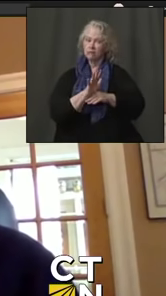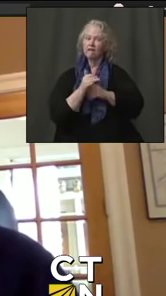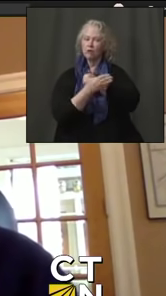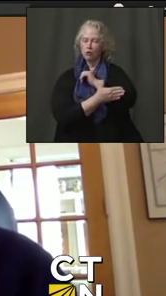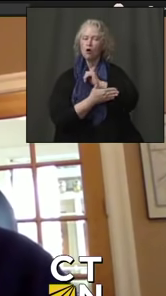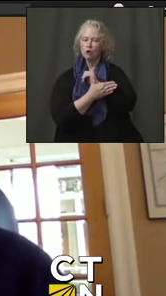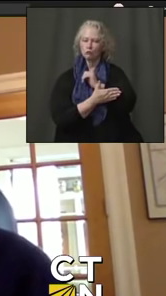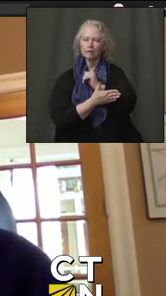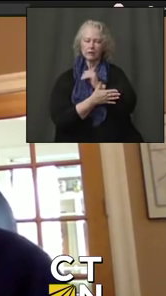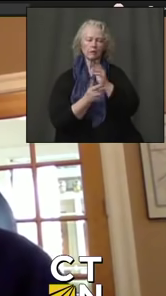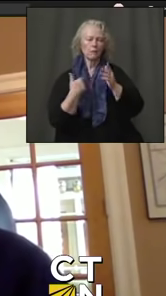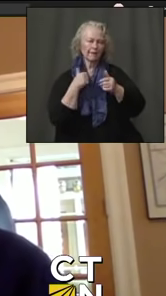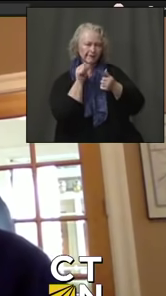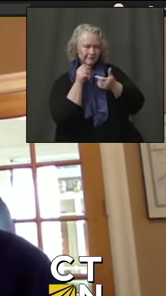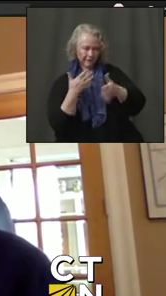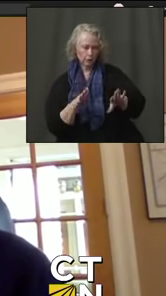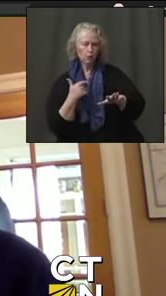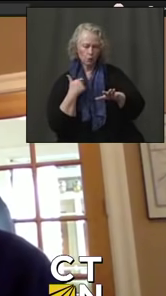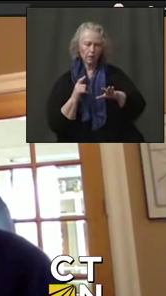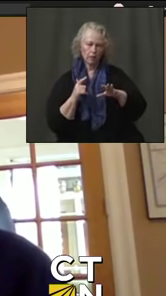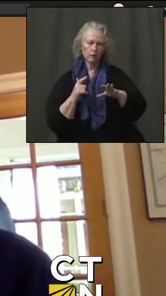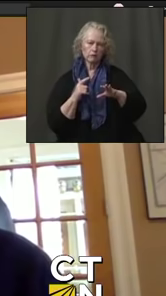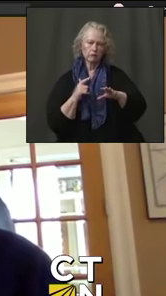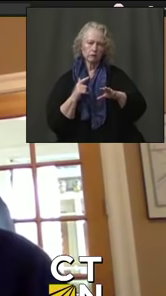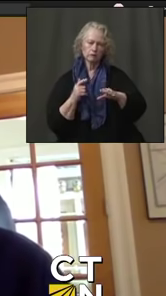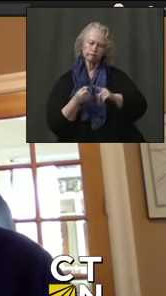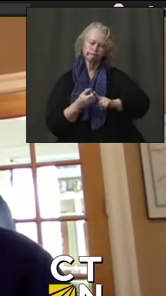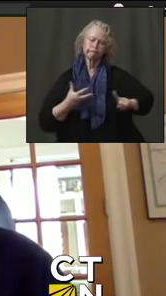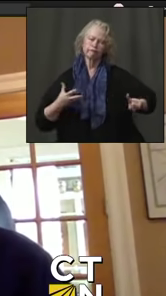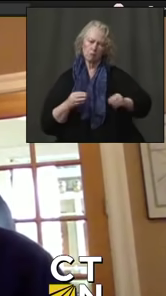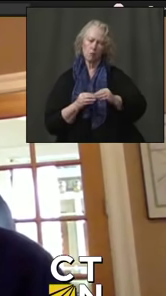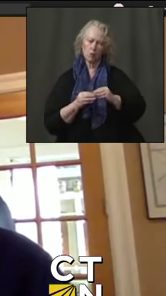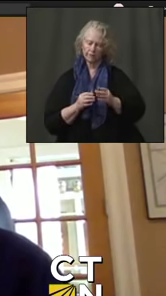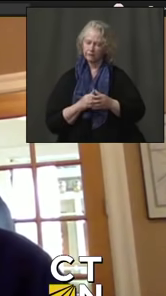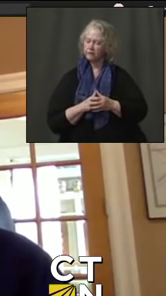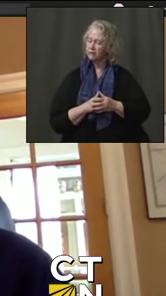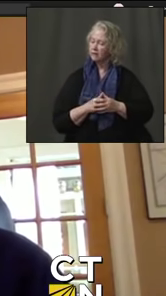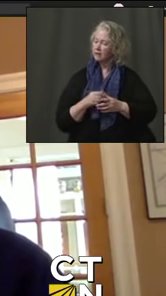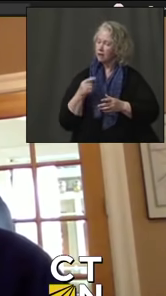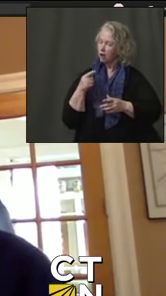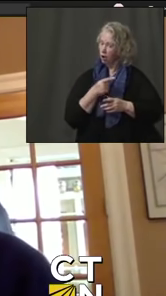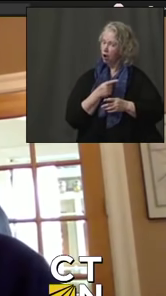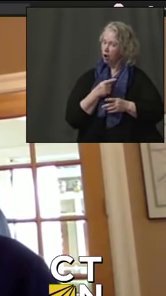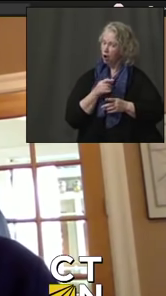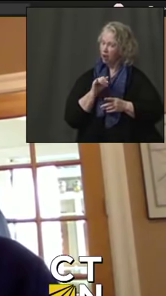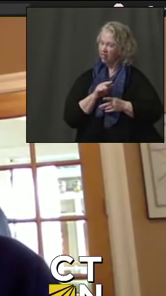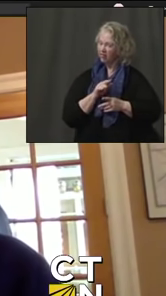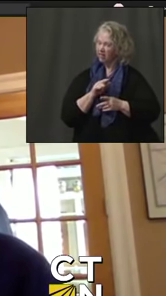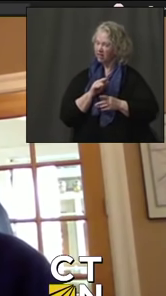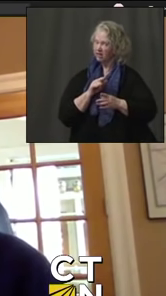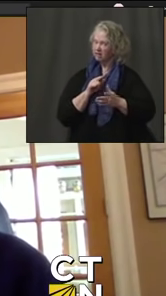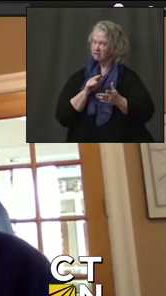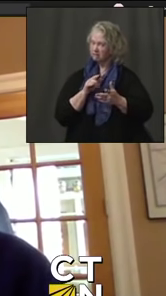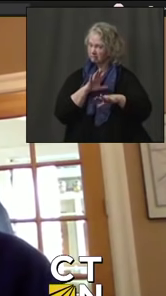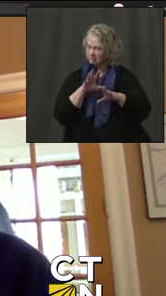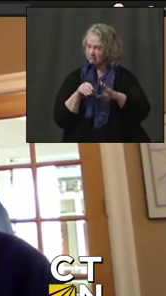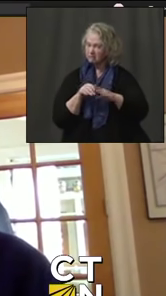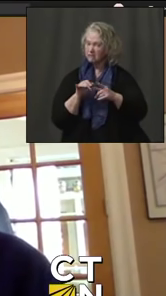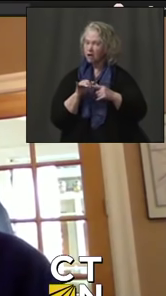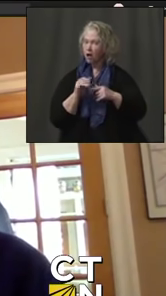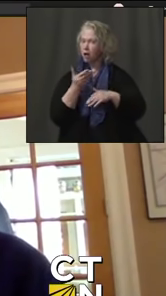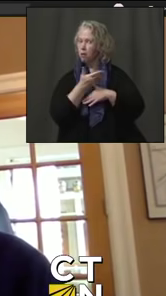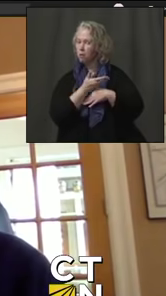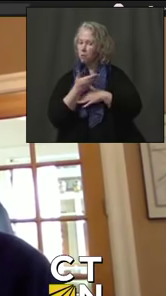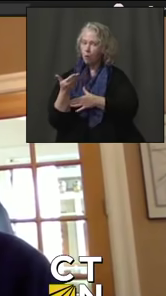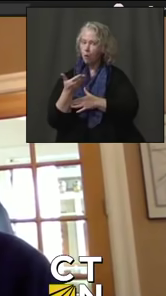start, but we'll add to it in the coming weeks. And are they on the morning call, assisted livings, or is that mostly just with nursing